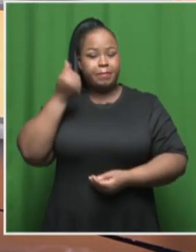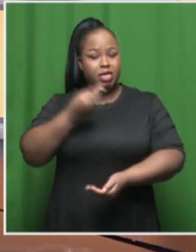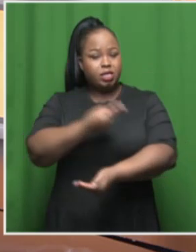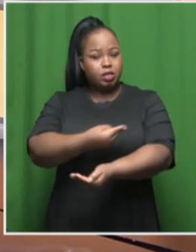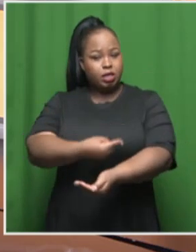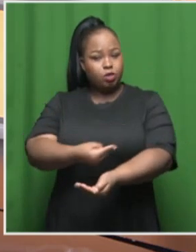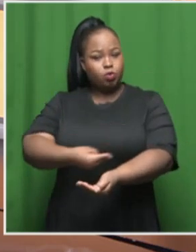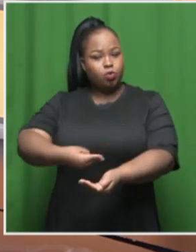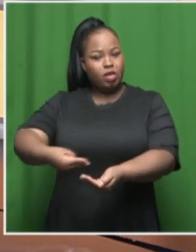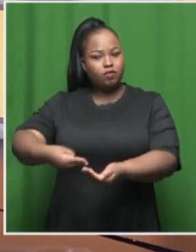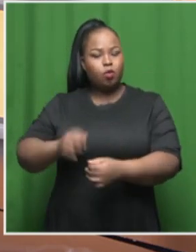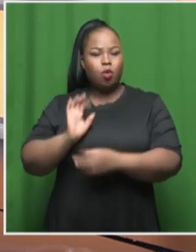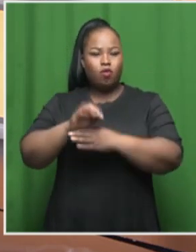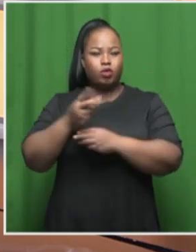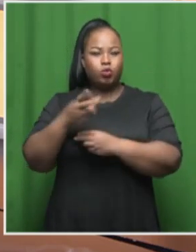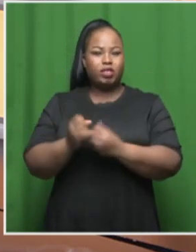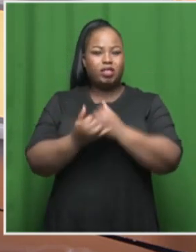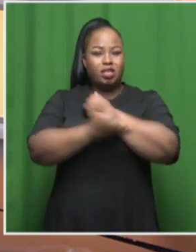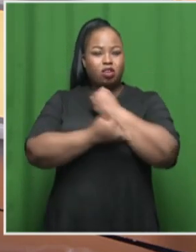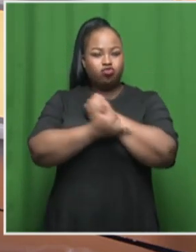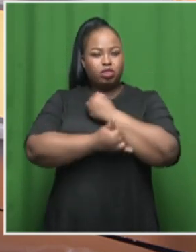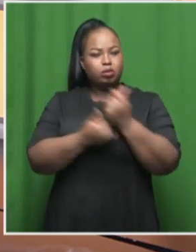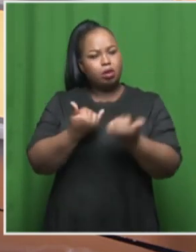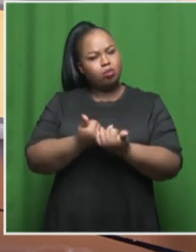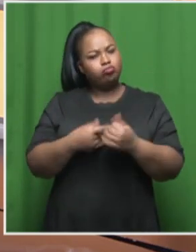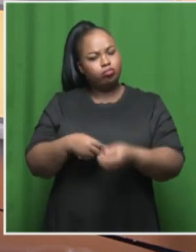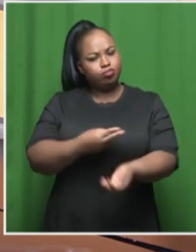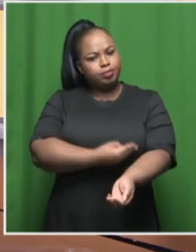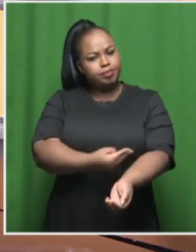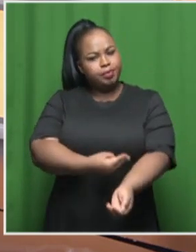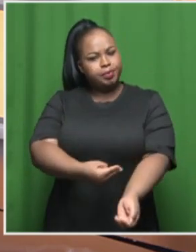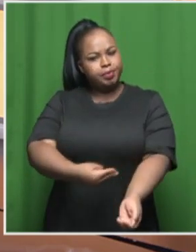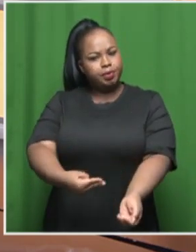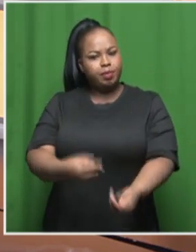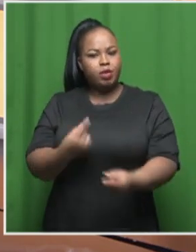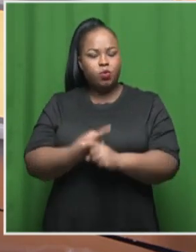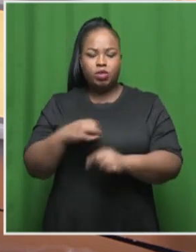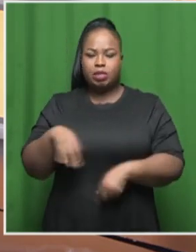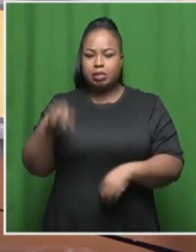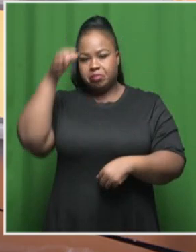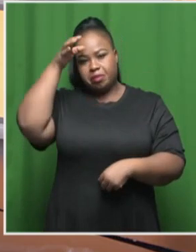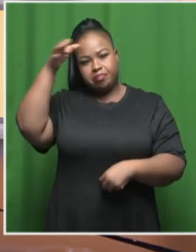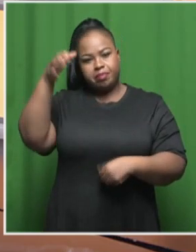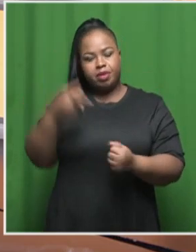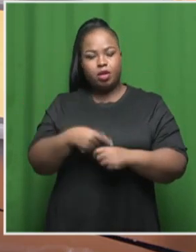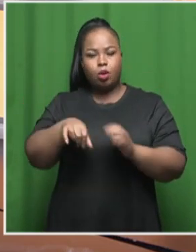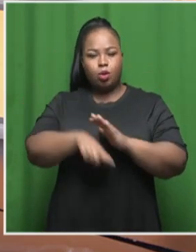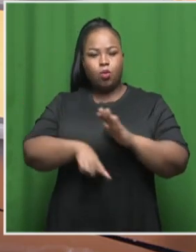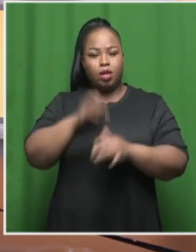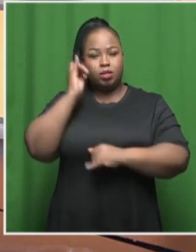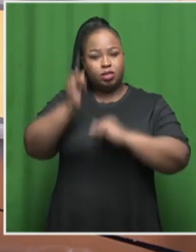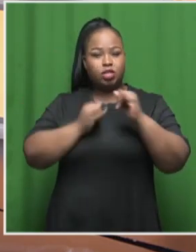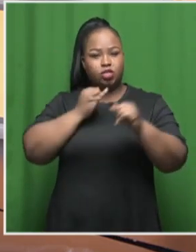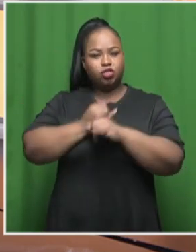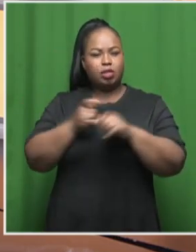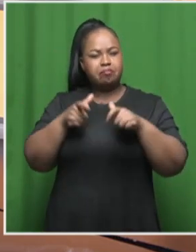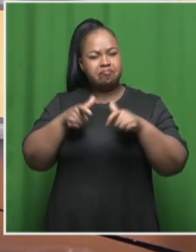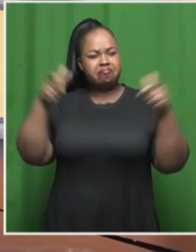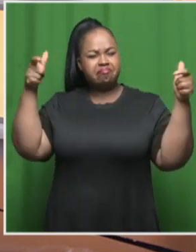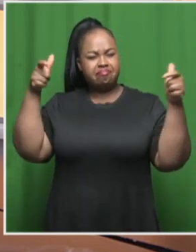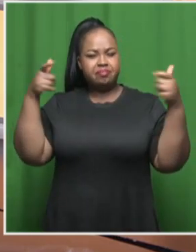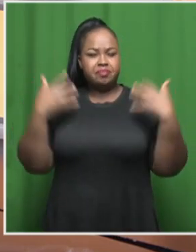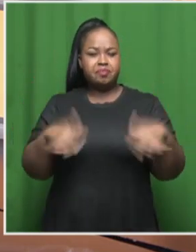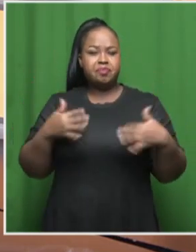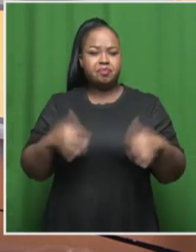tattooers from over 20 countries, giving you the chance to get tattooed by expert local and international artists specializing in a large variety